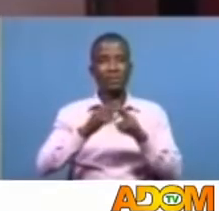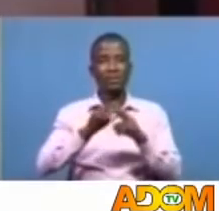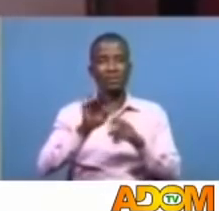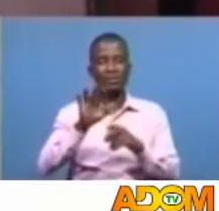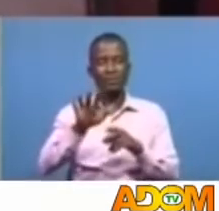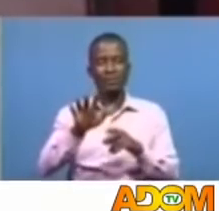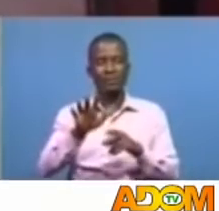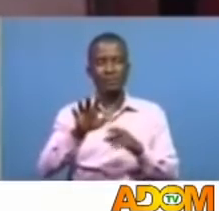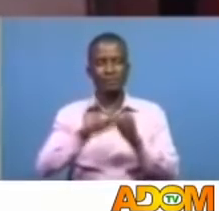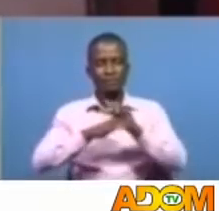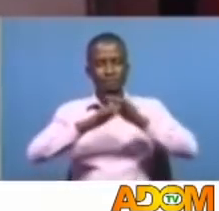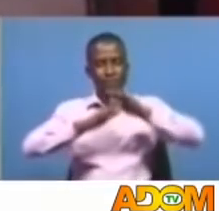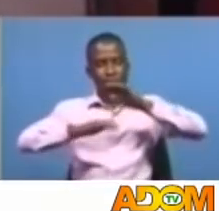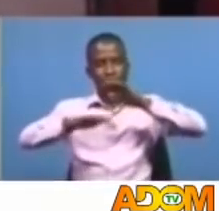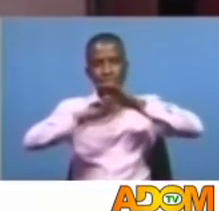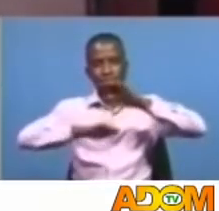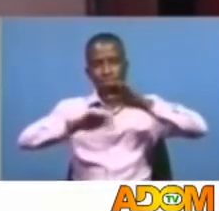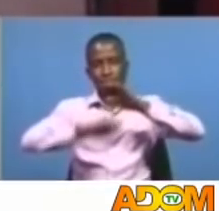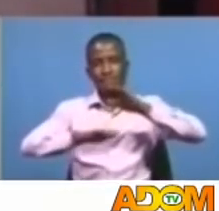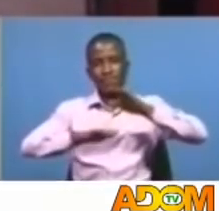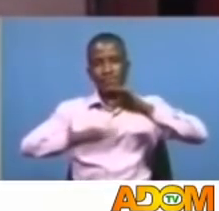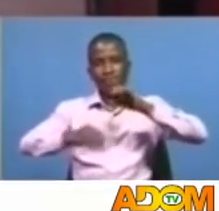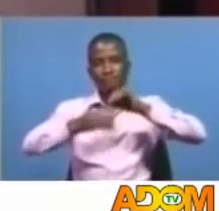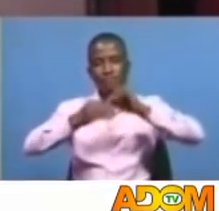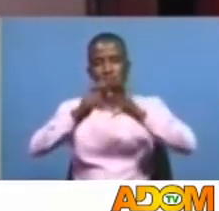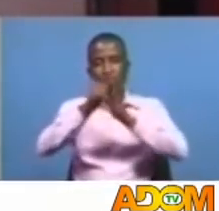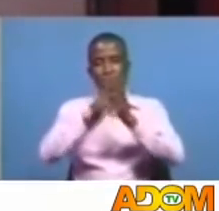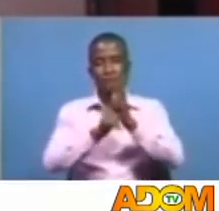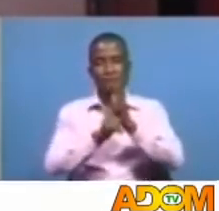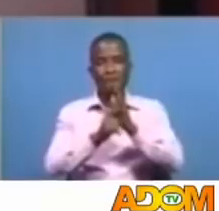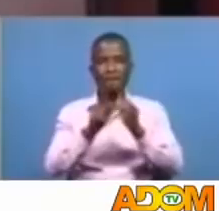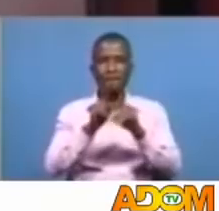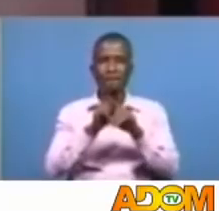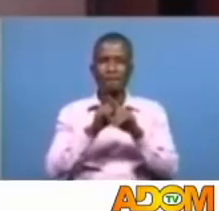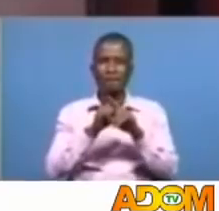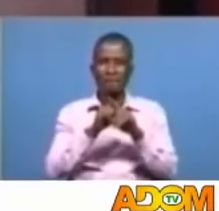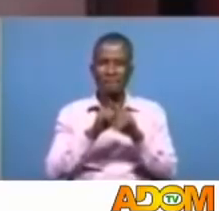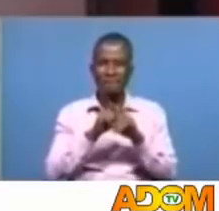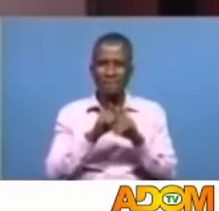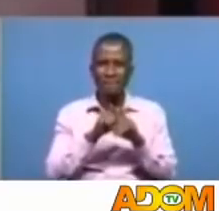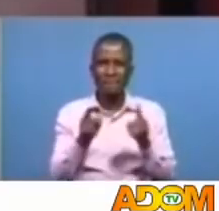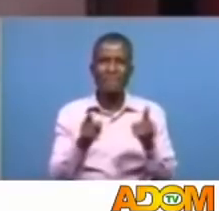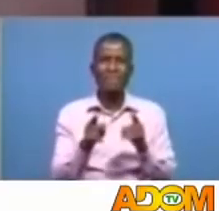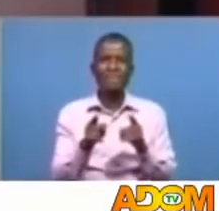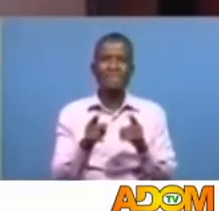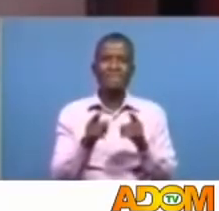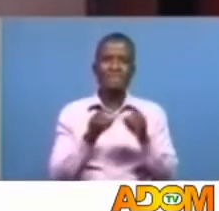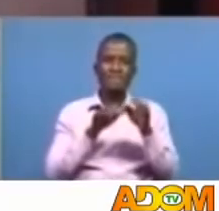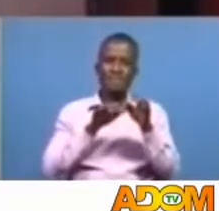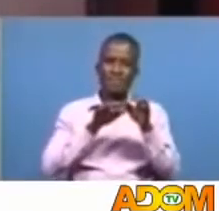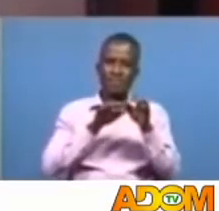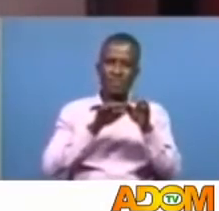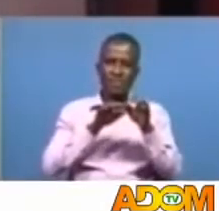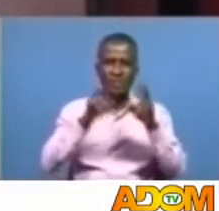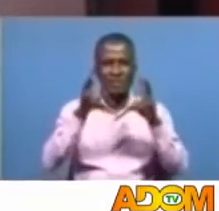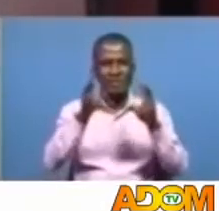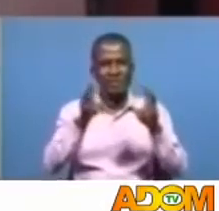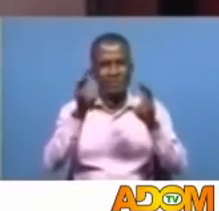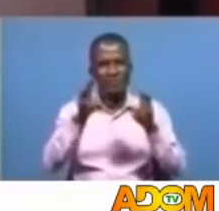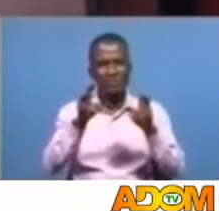is a subsidiary legislation. But the point here, the critical point